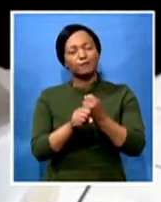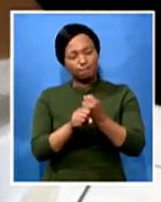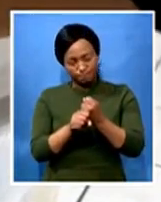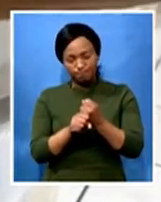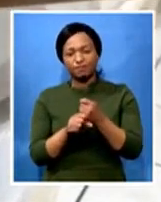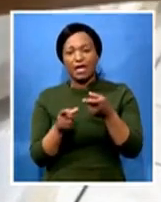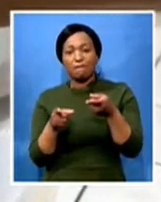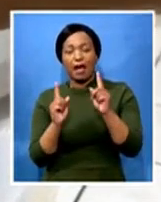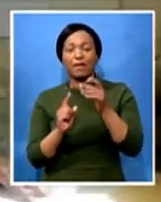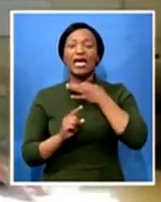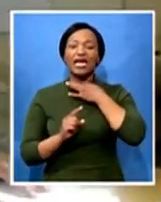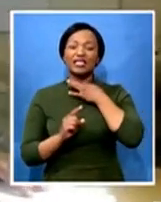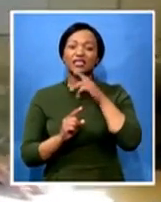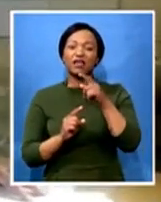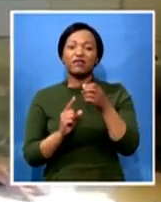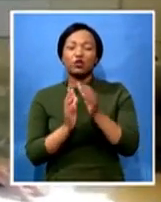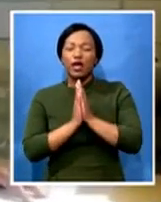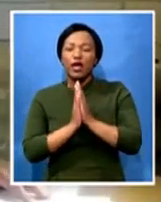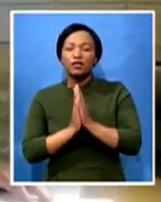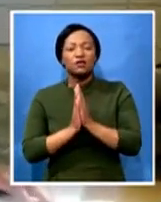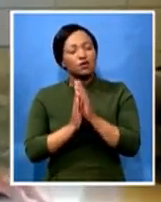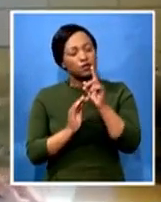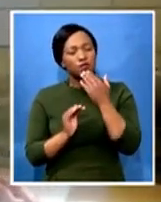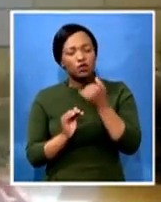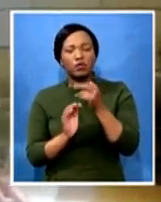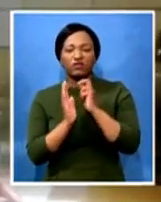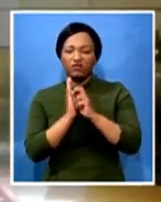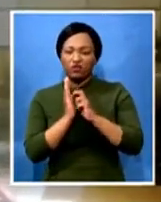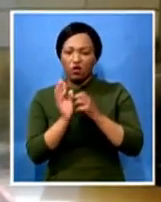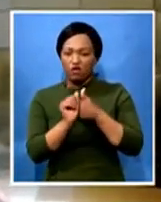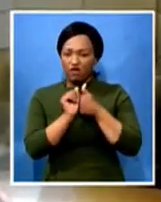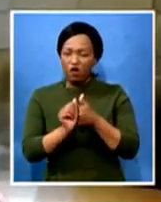necessary protocols. Reginald Witbooi, SABC News, Kimberley.